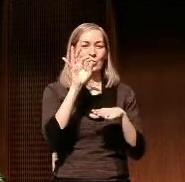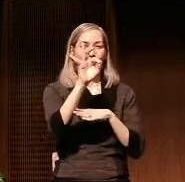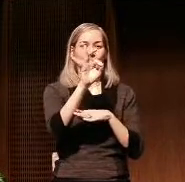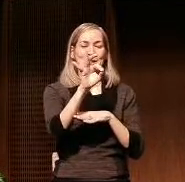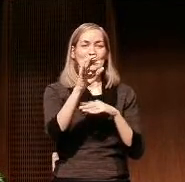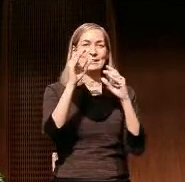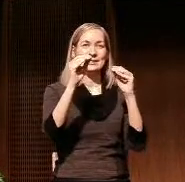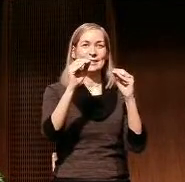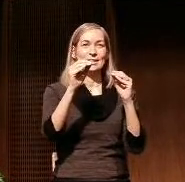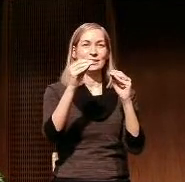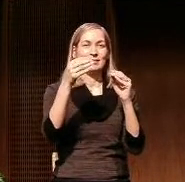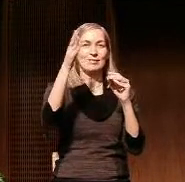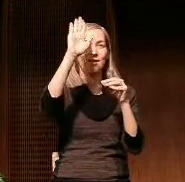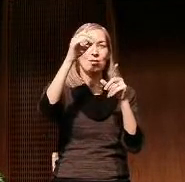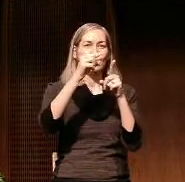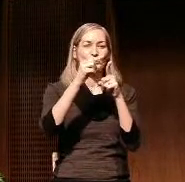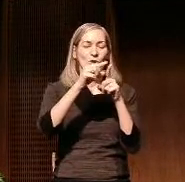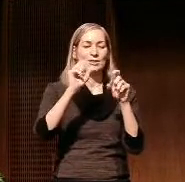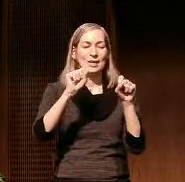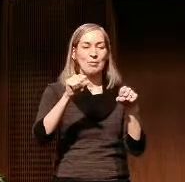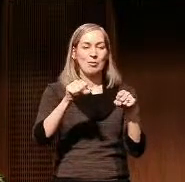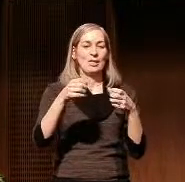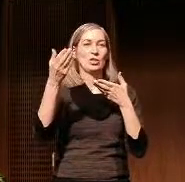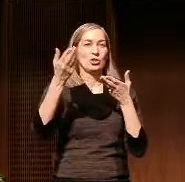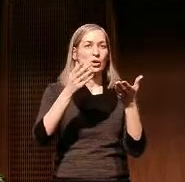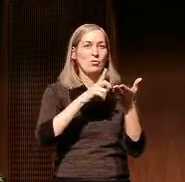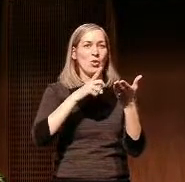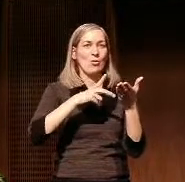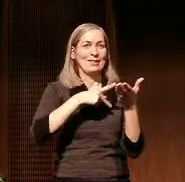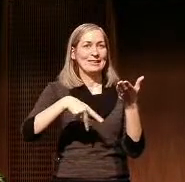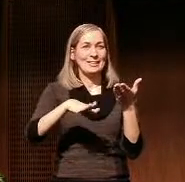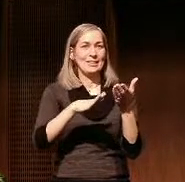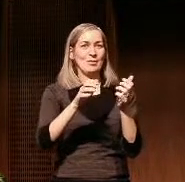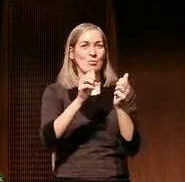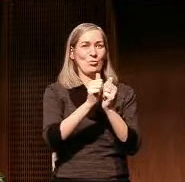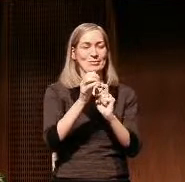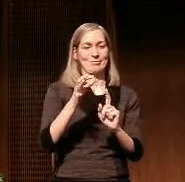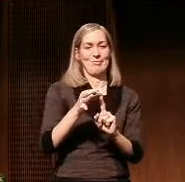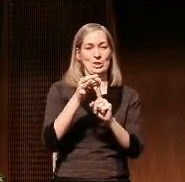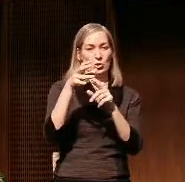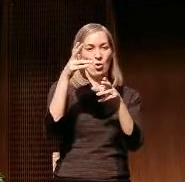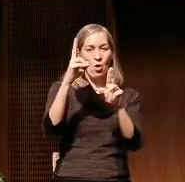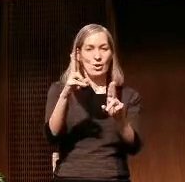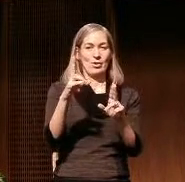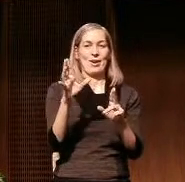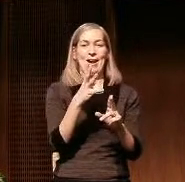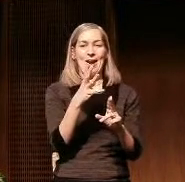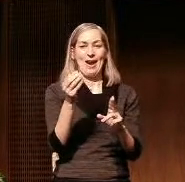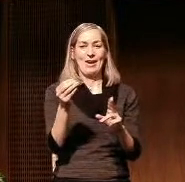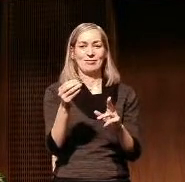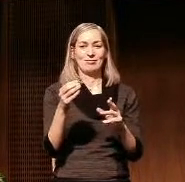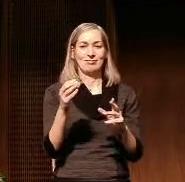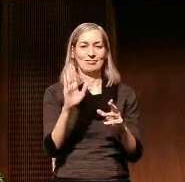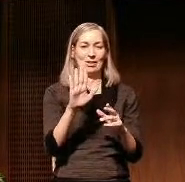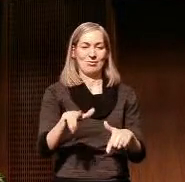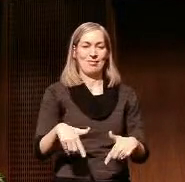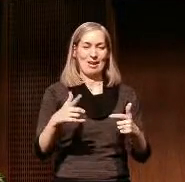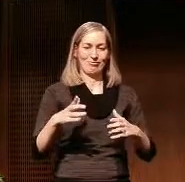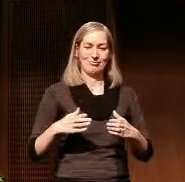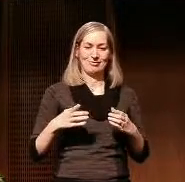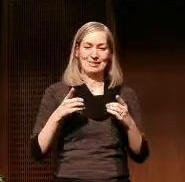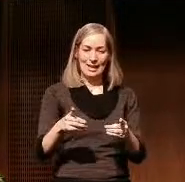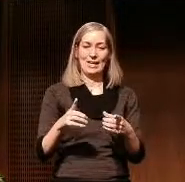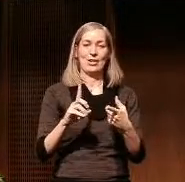capably, serves the Lord's kingdom with distinction, and has dedicated his or her life